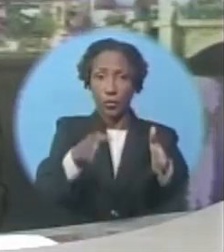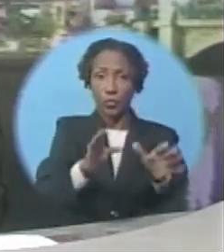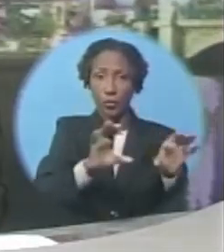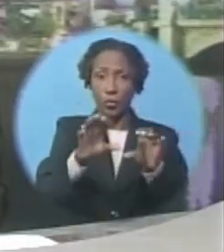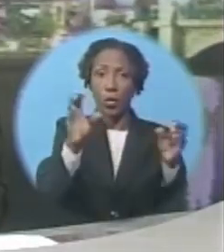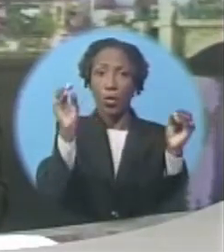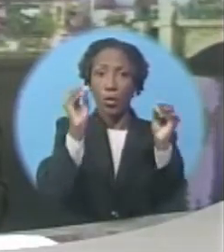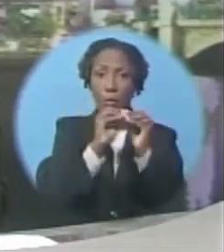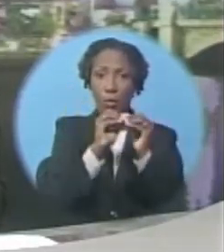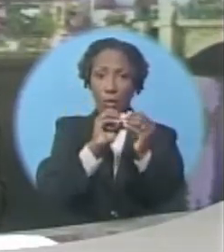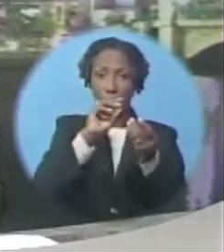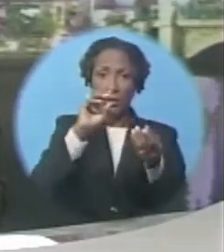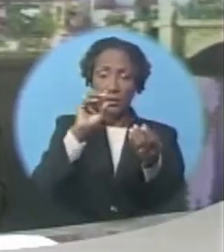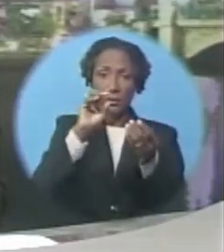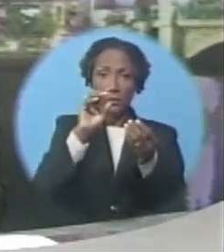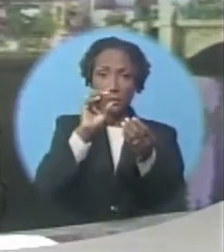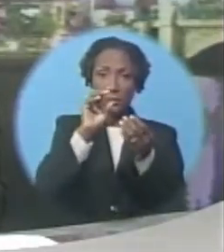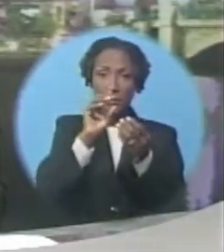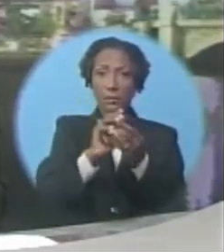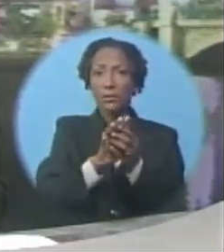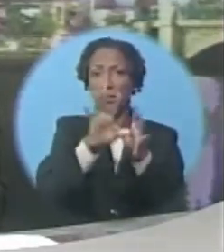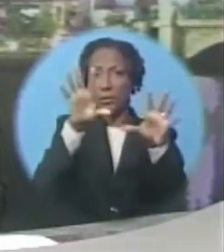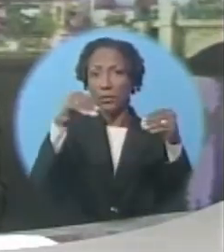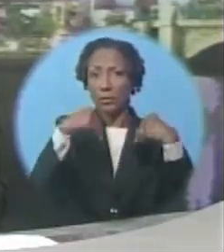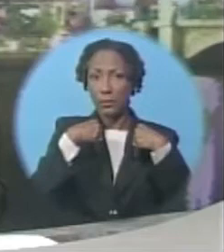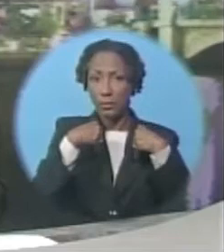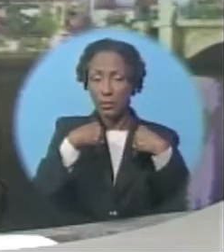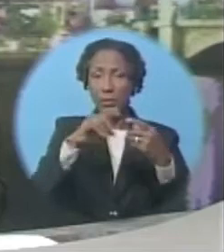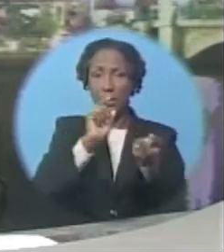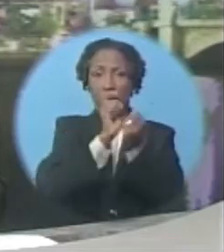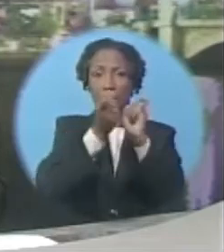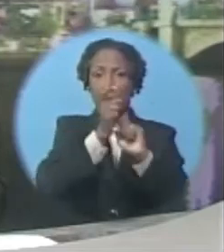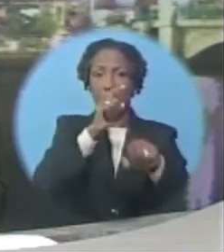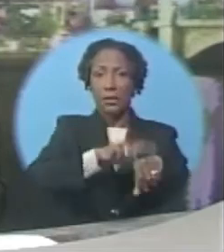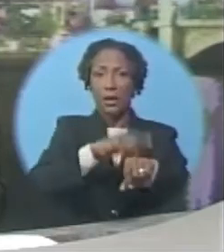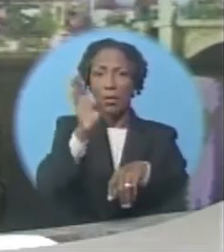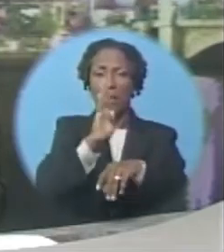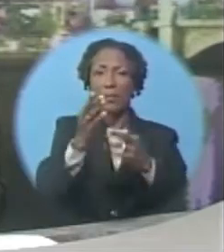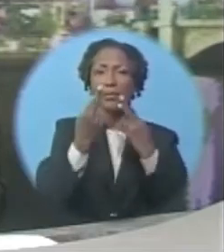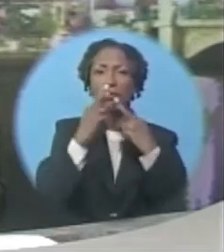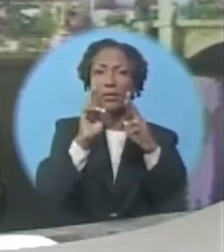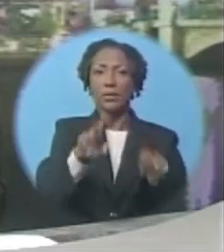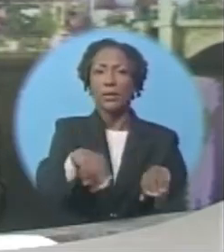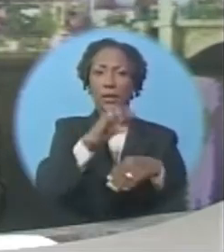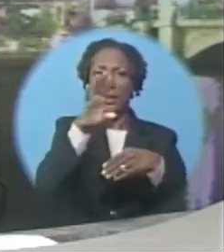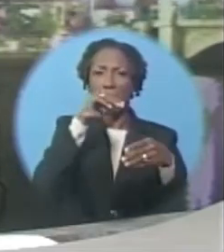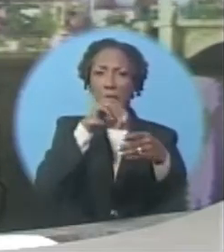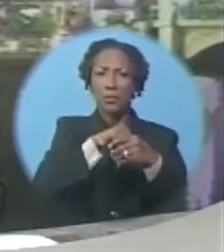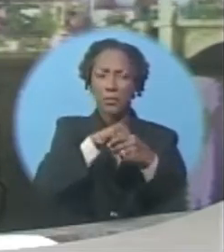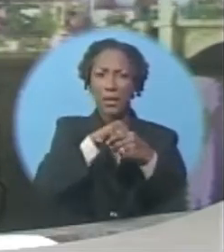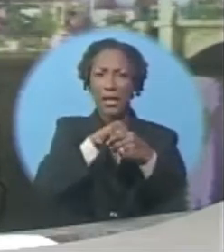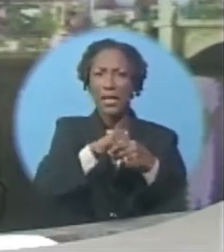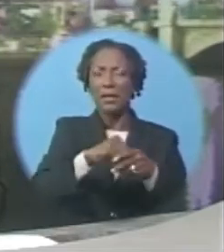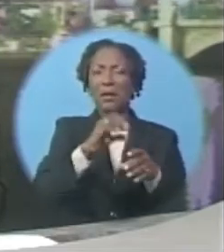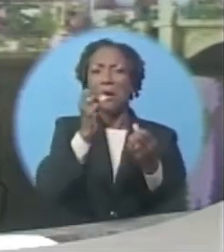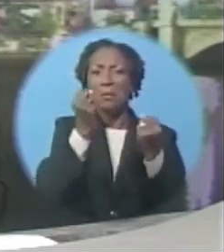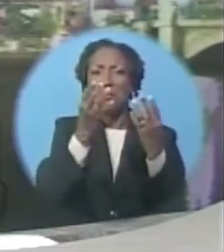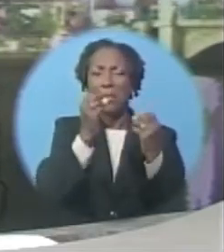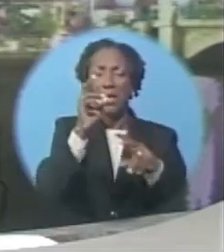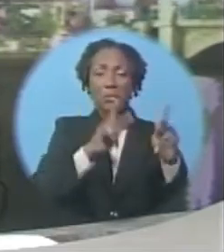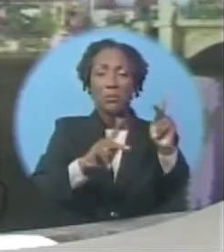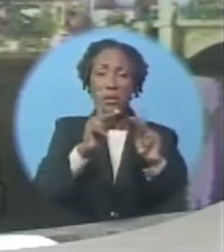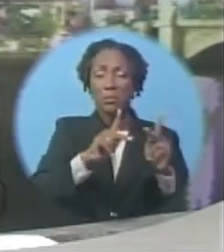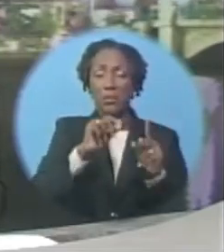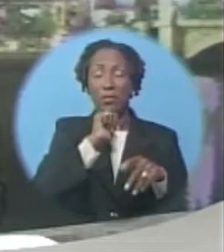times. At the same time, Barbadians have been responding to the issue, including the concerns about absenteeism in the workplace.